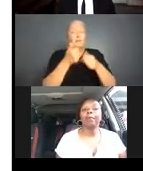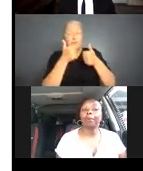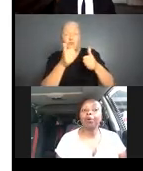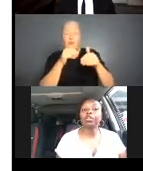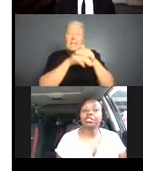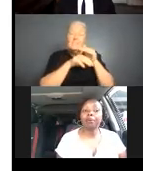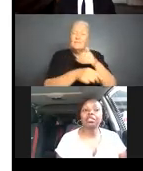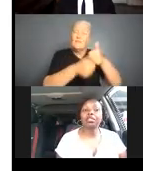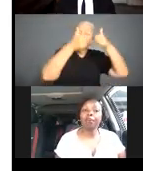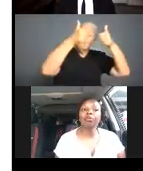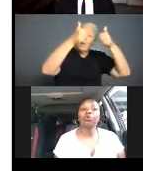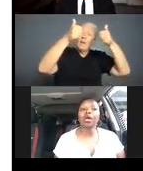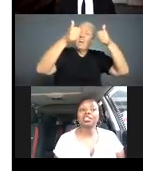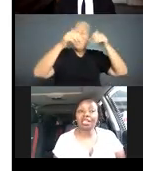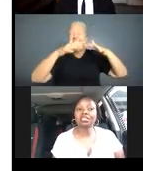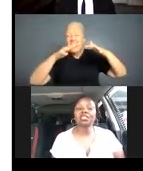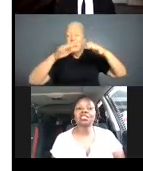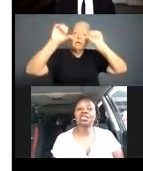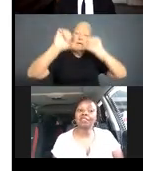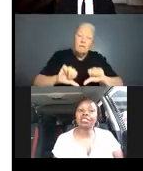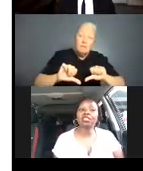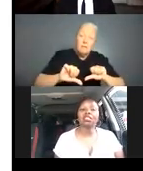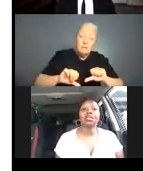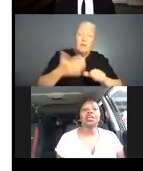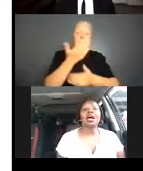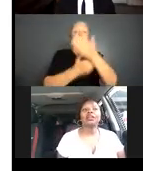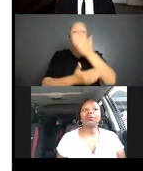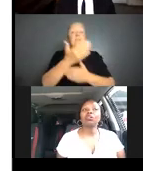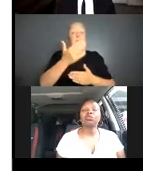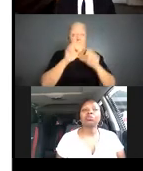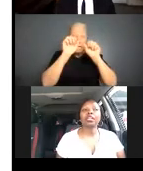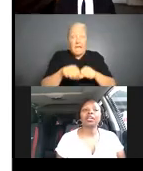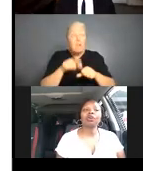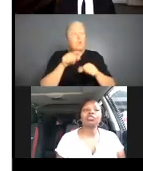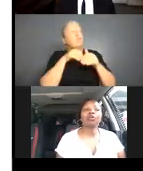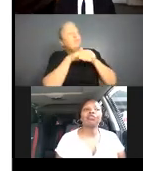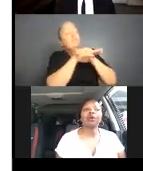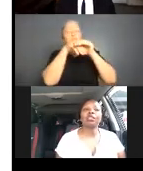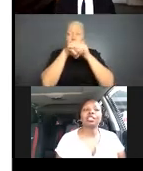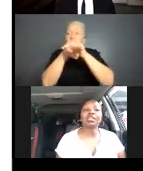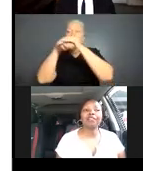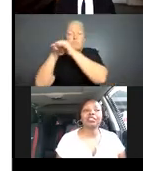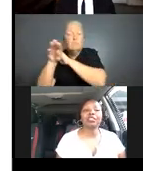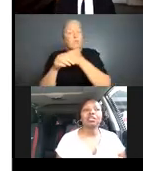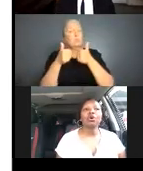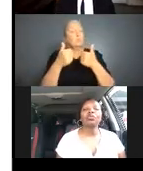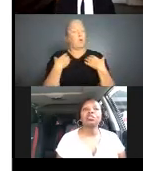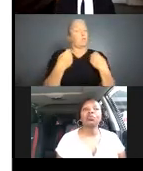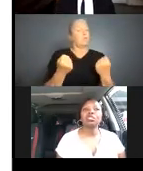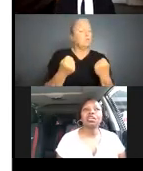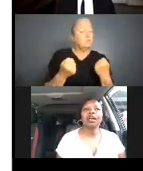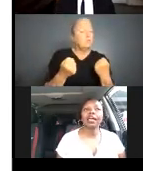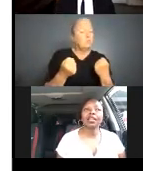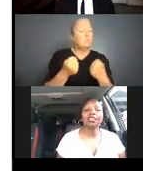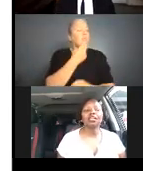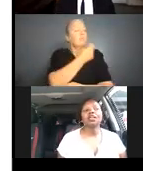Were people with disabilities able to access the services? And also the cost of the service,